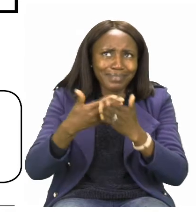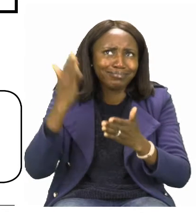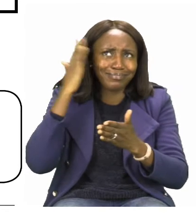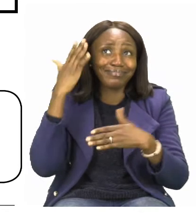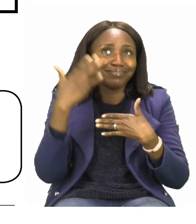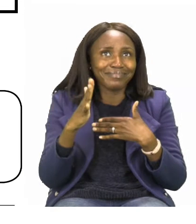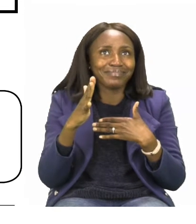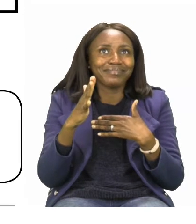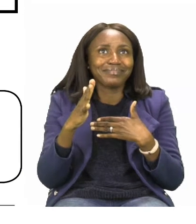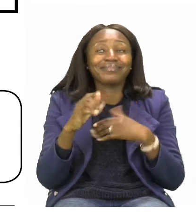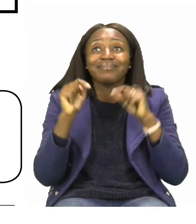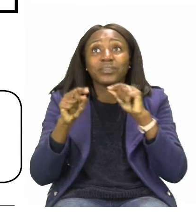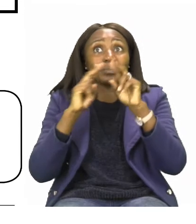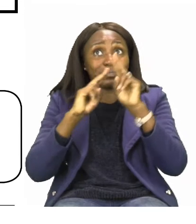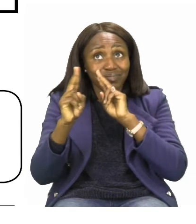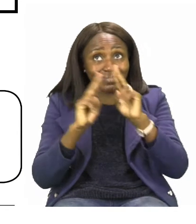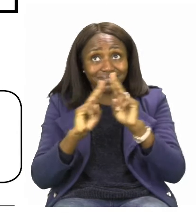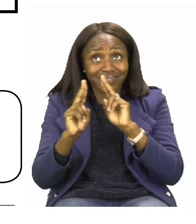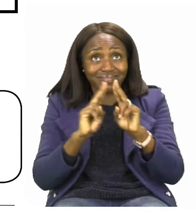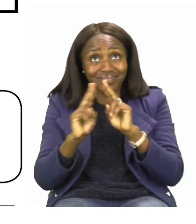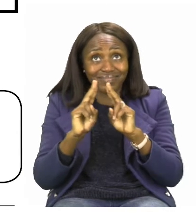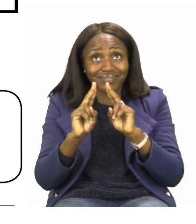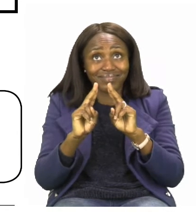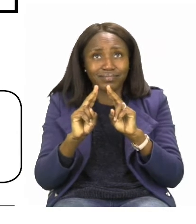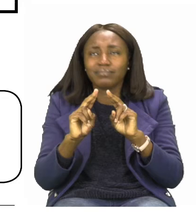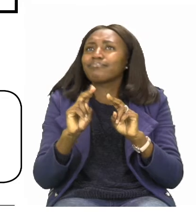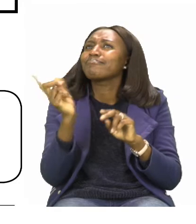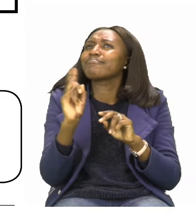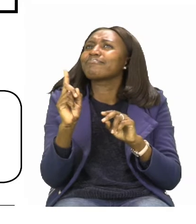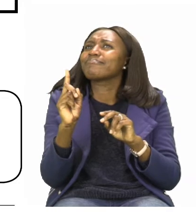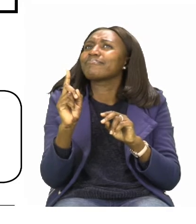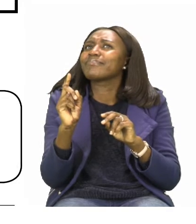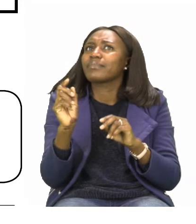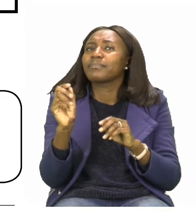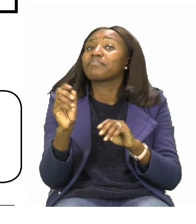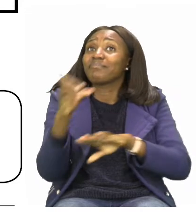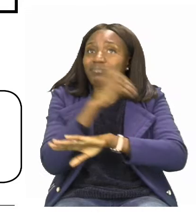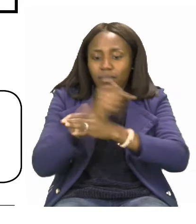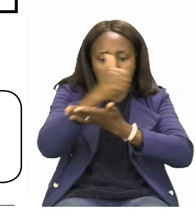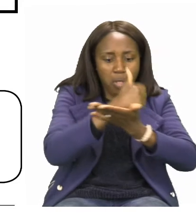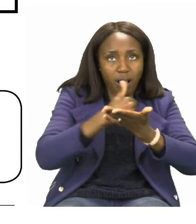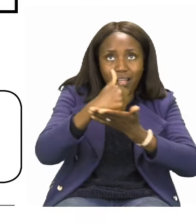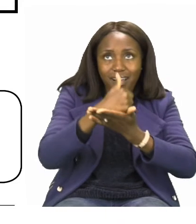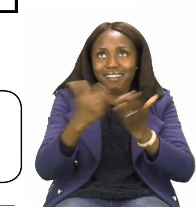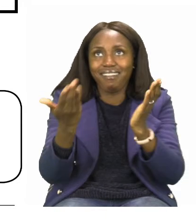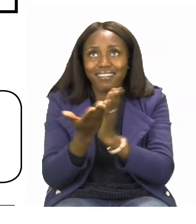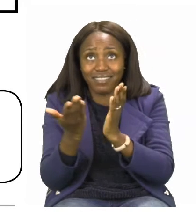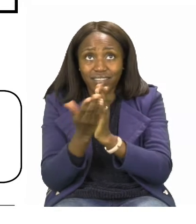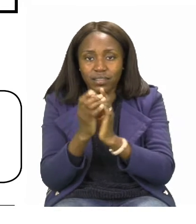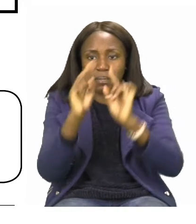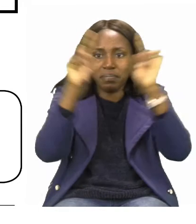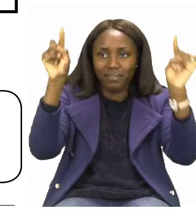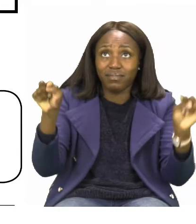going to talk about clean up day. And then we are going to talk about the words that have been put in